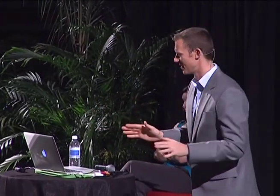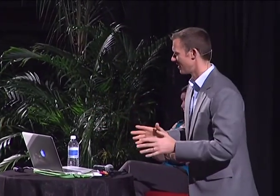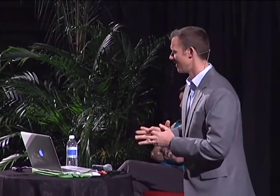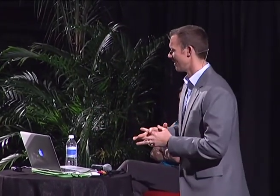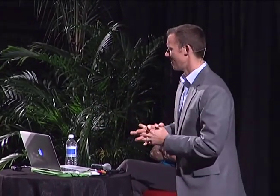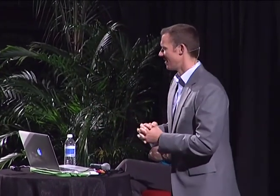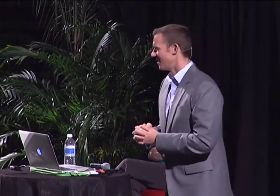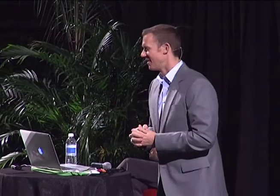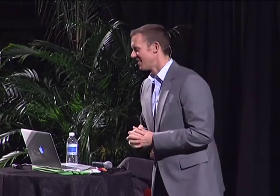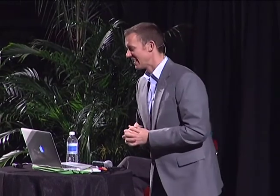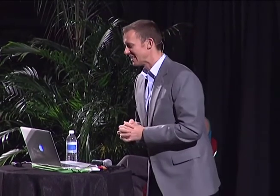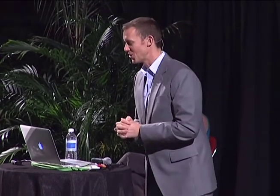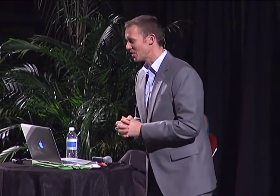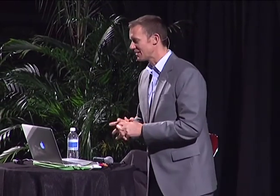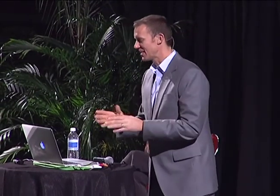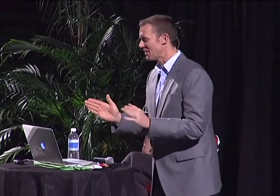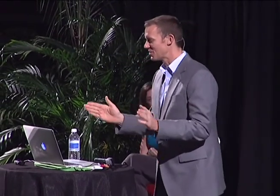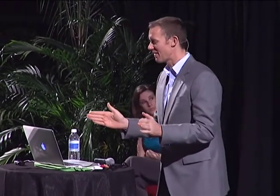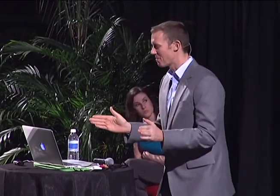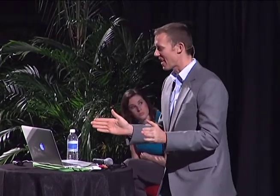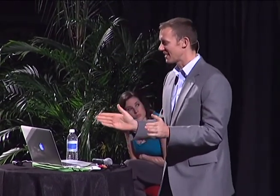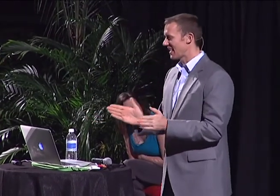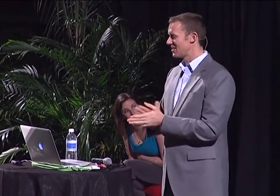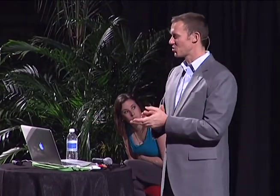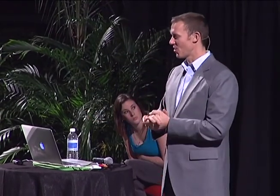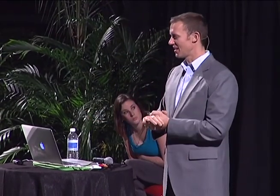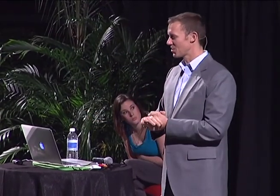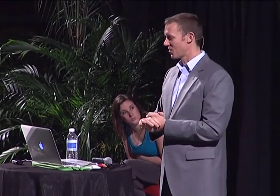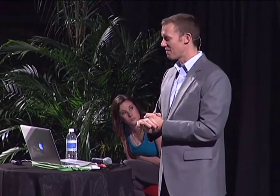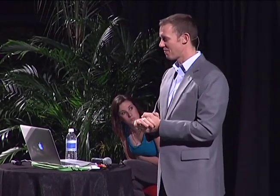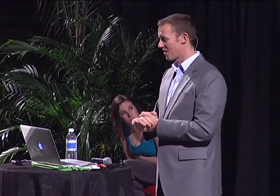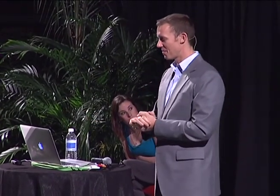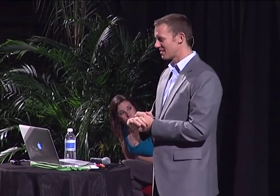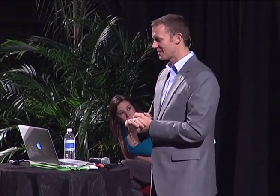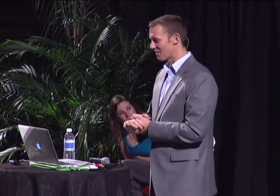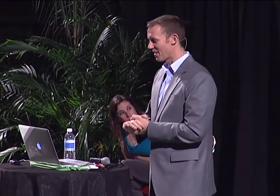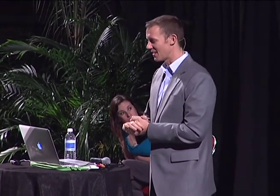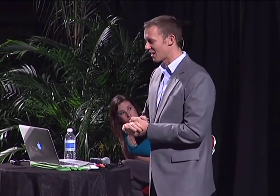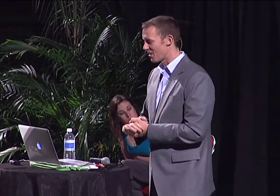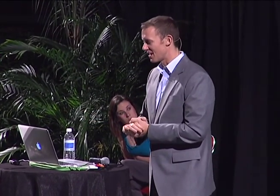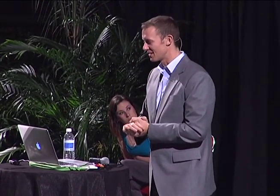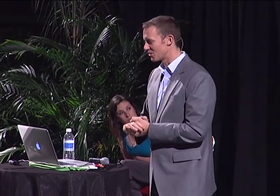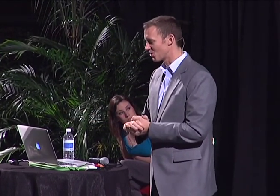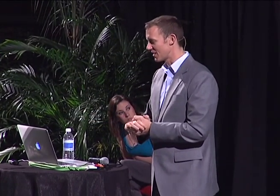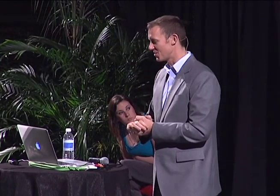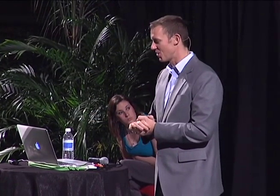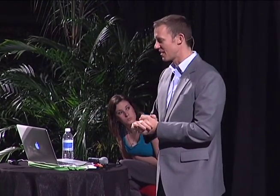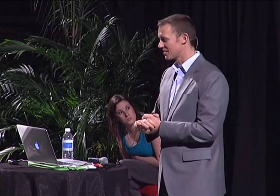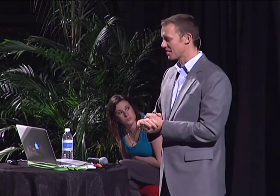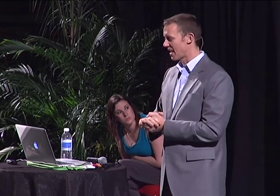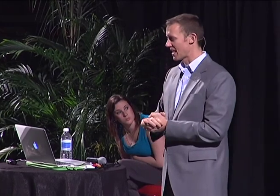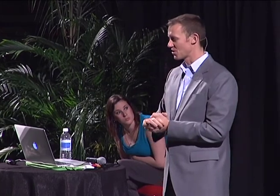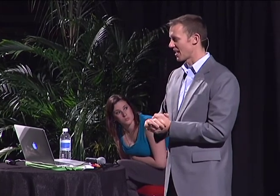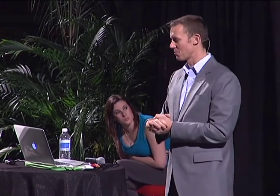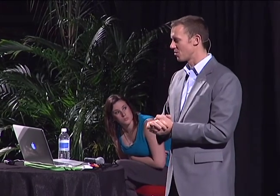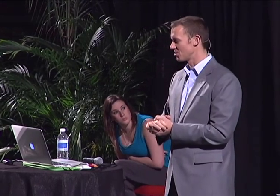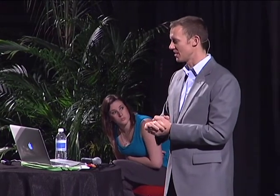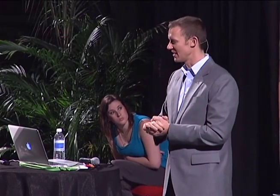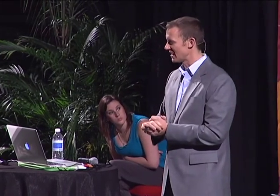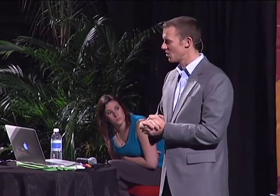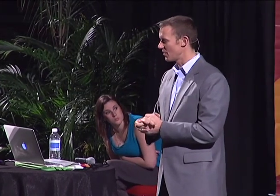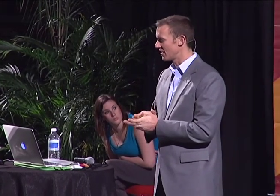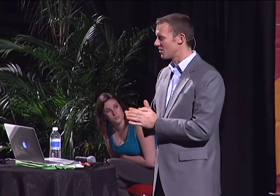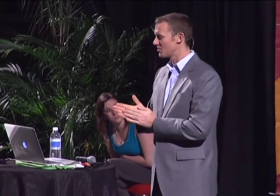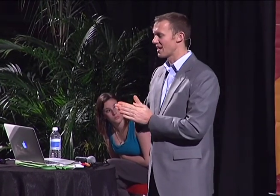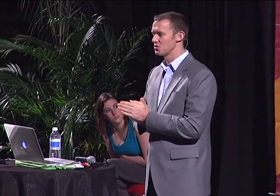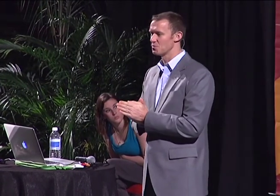account. And so you can see he was having a bad day in Detroit. That's where I'm from. But it says, I find it ironic that Detroit is known as the hashtag Motor City,